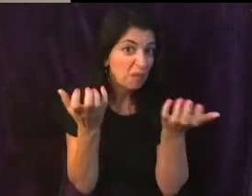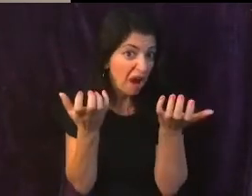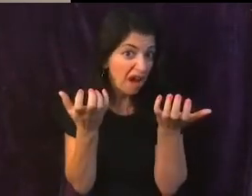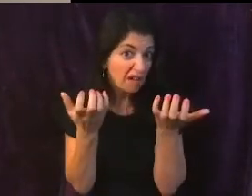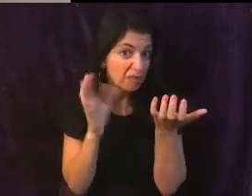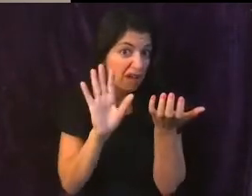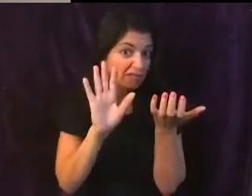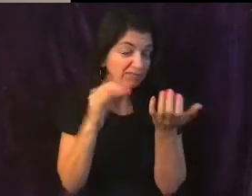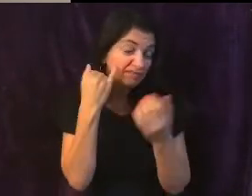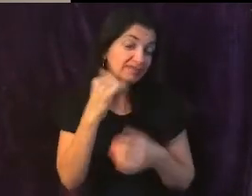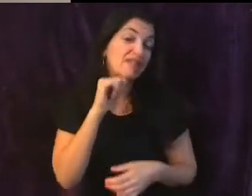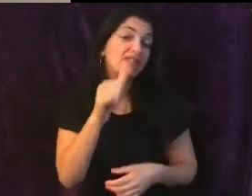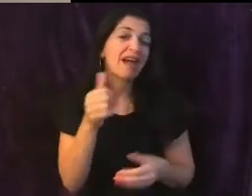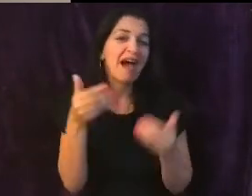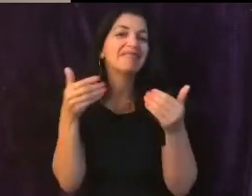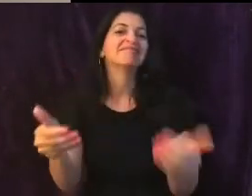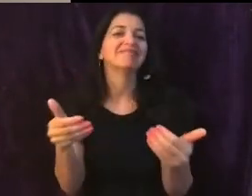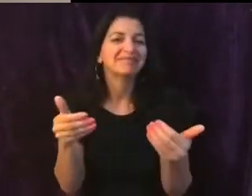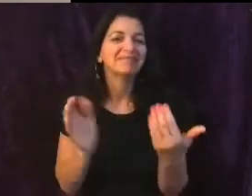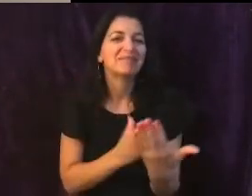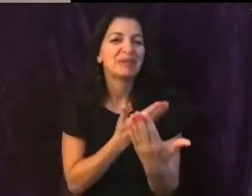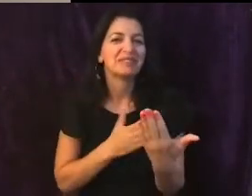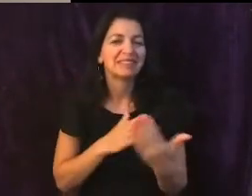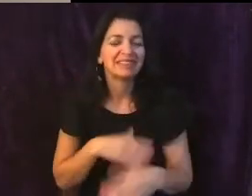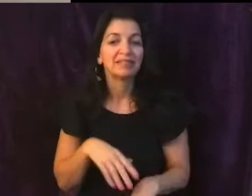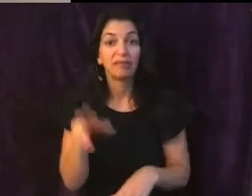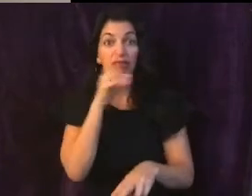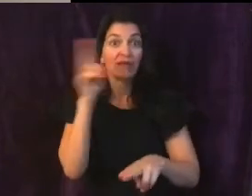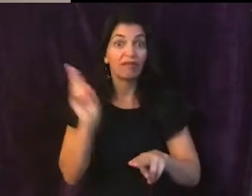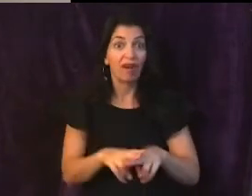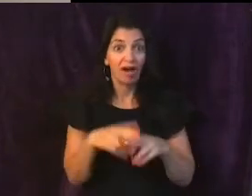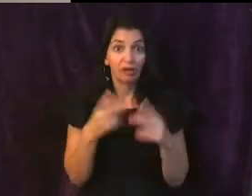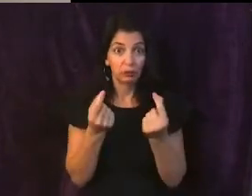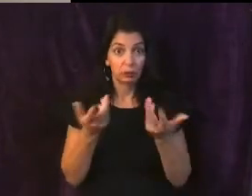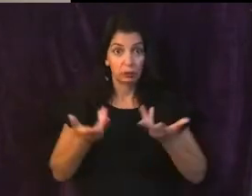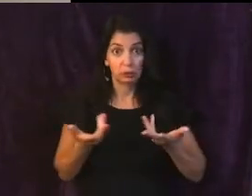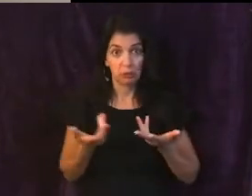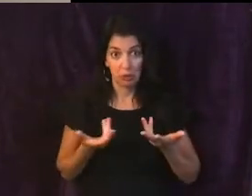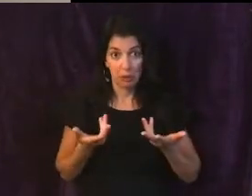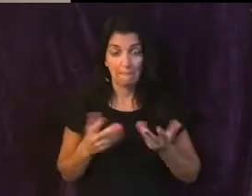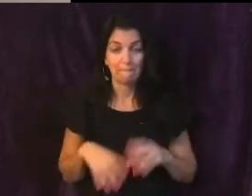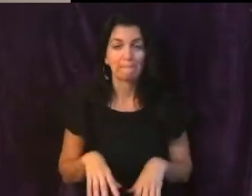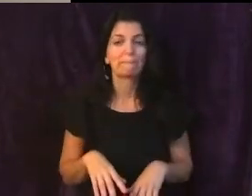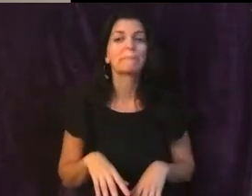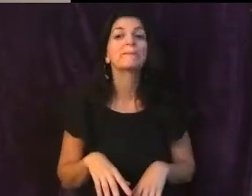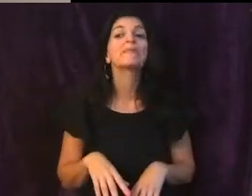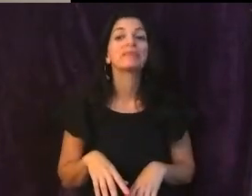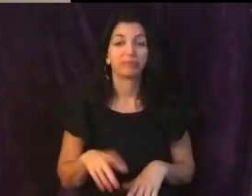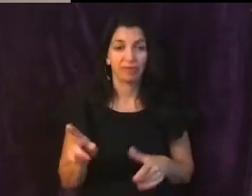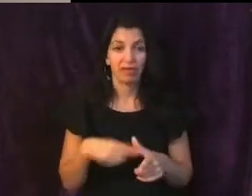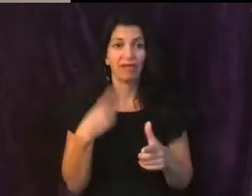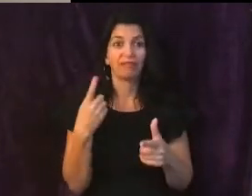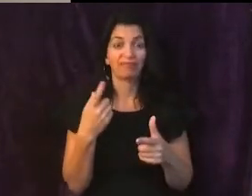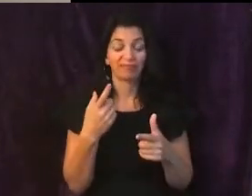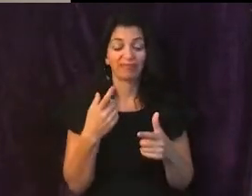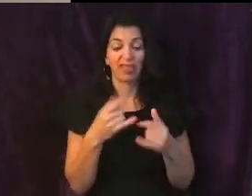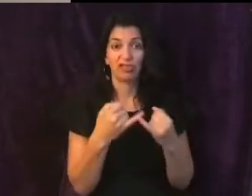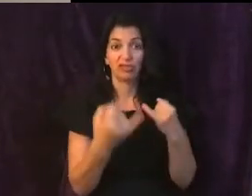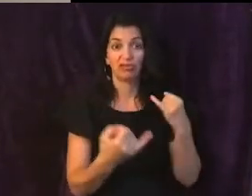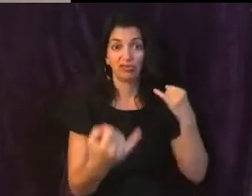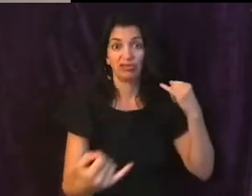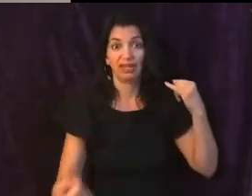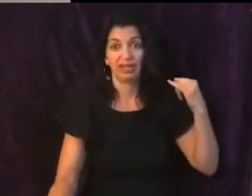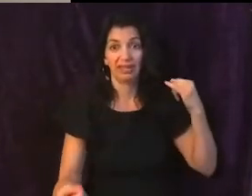So, let's start with the fun part and just start making some sound with this. You're going to start by letting out the string a little bit, not